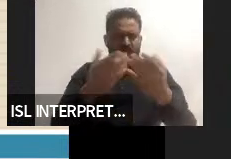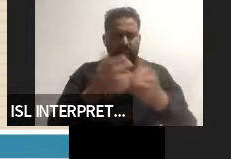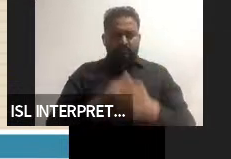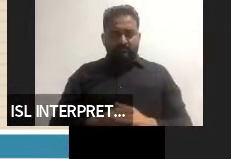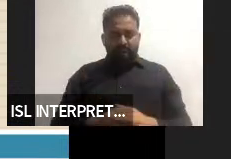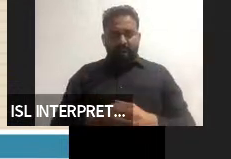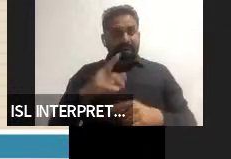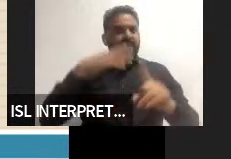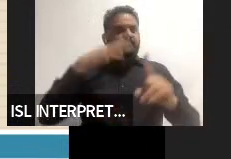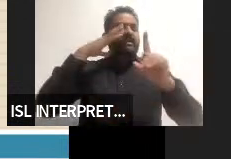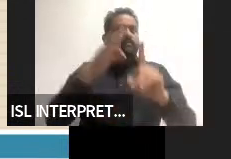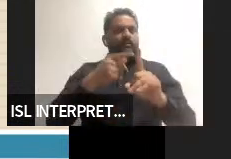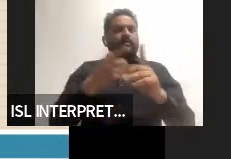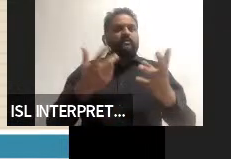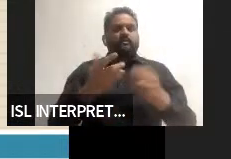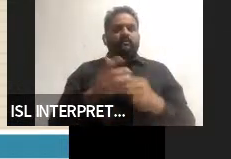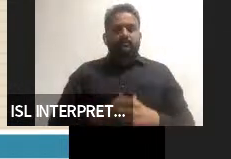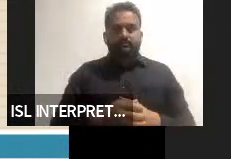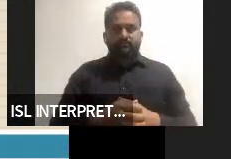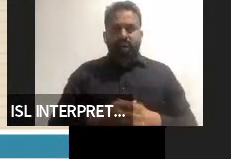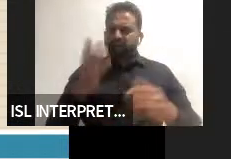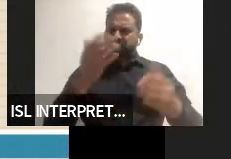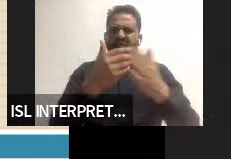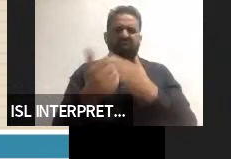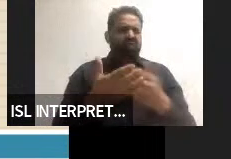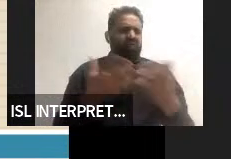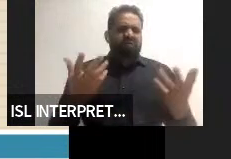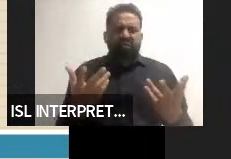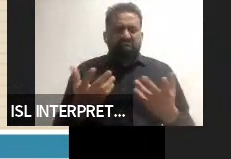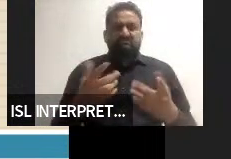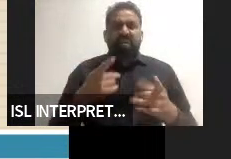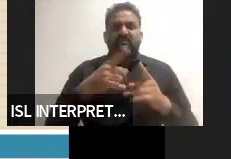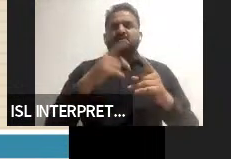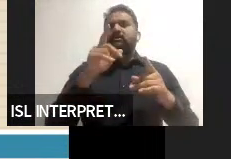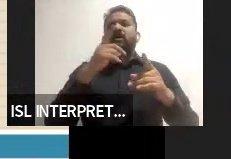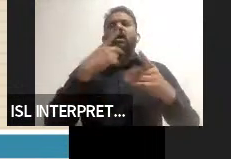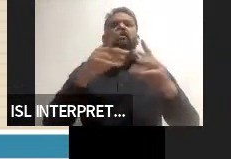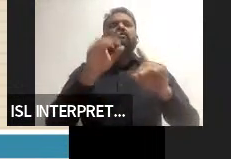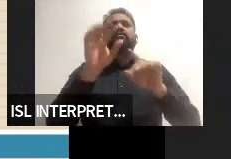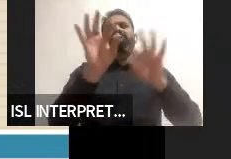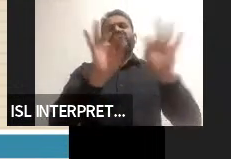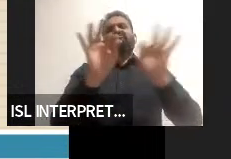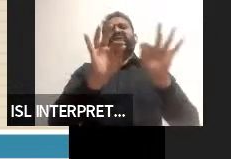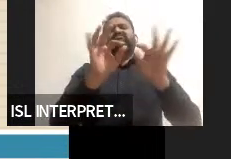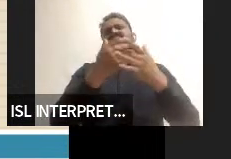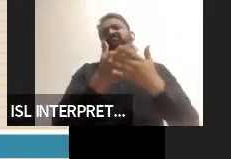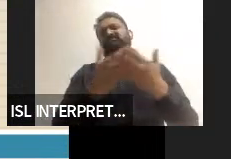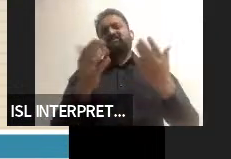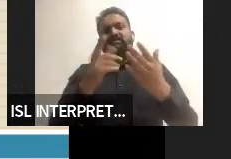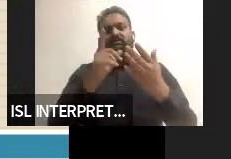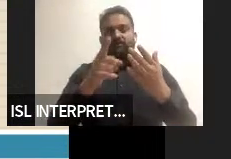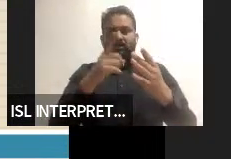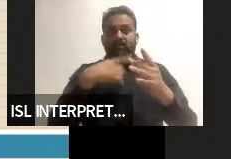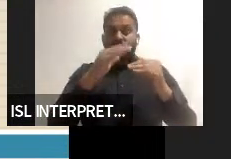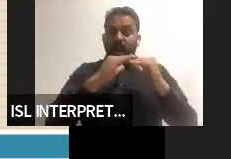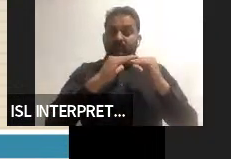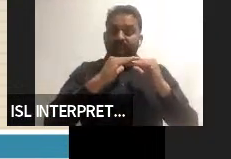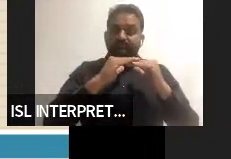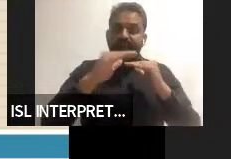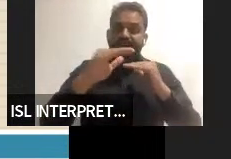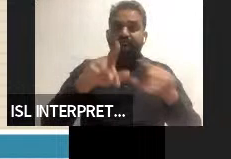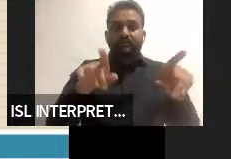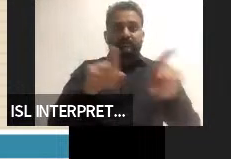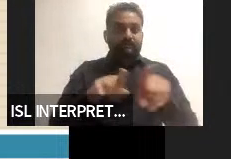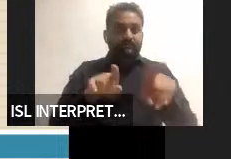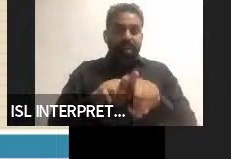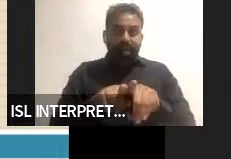important is that no matter what style you choose, but you should be consistent. Whatever way you have